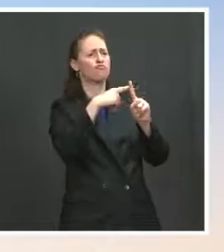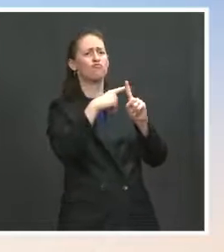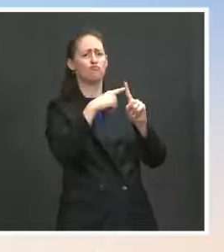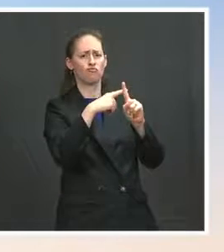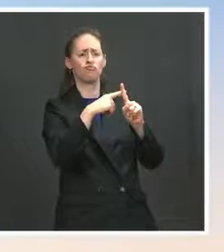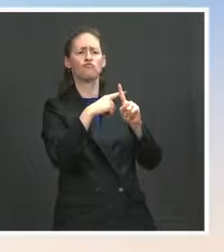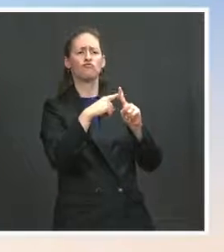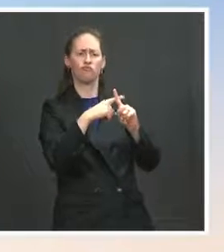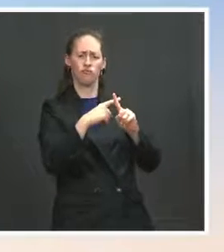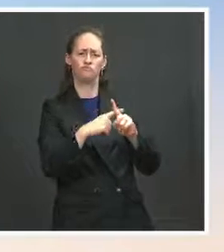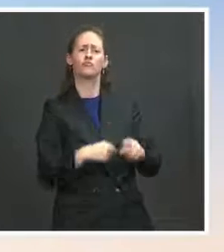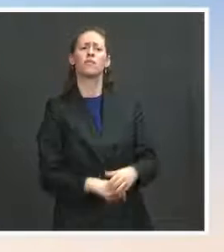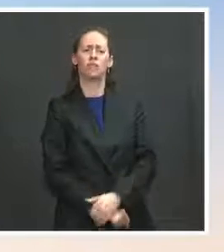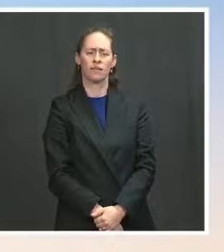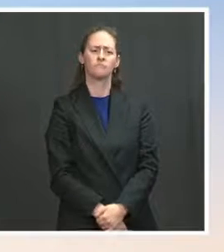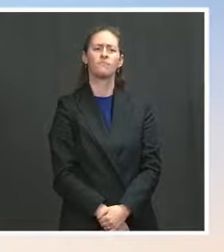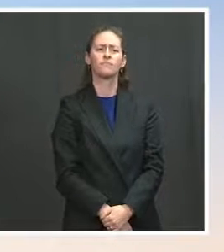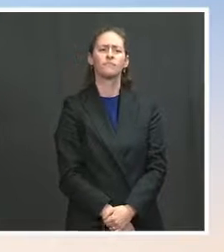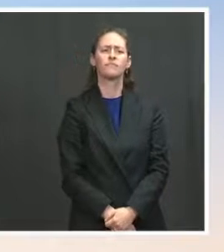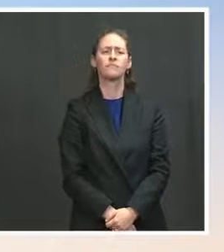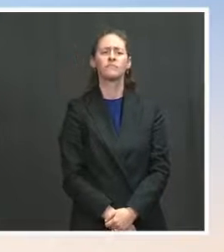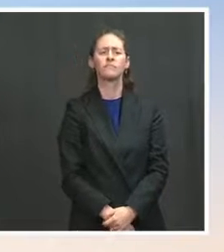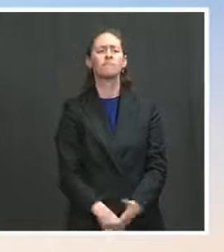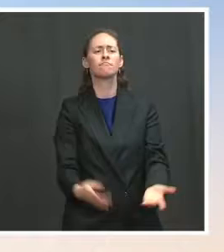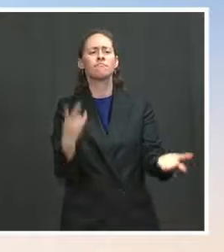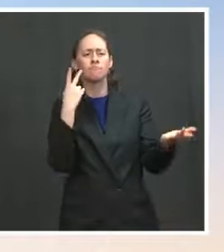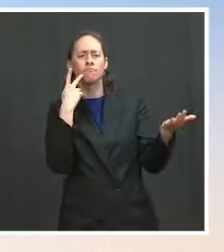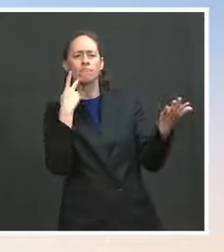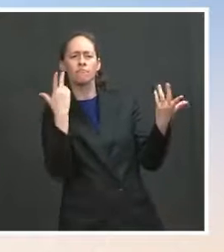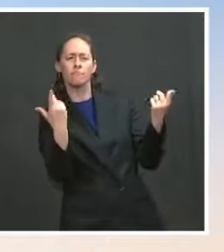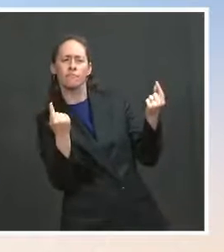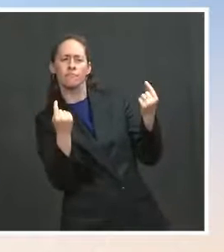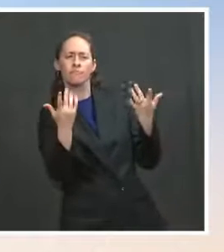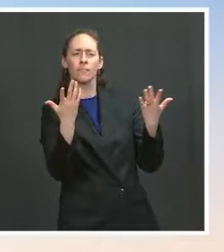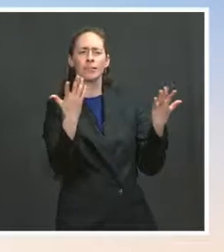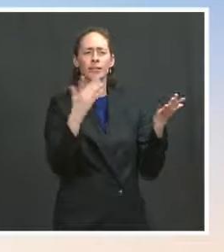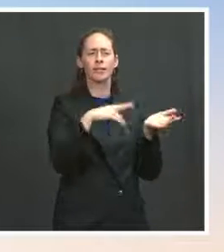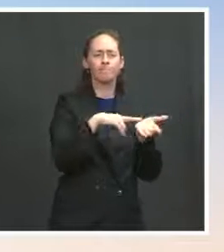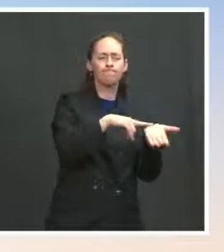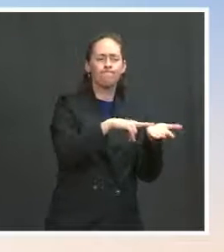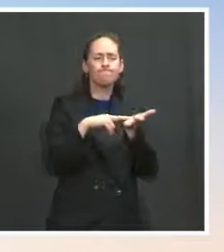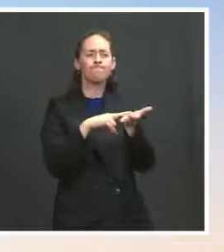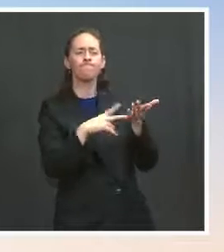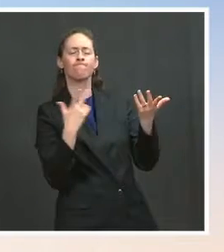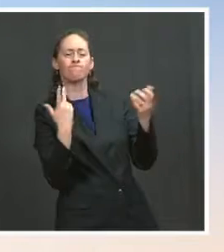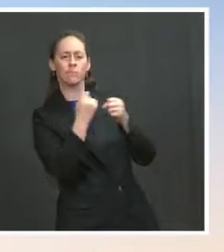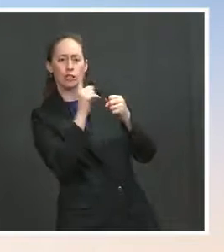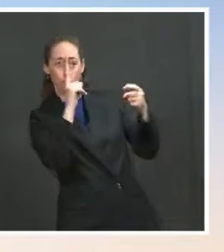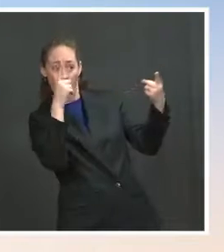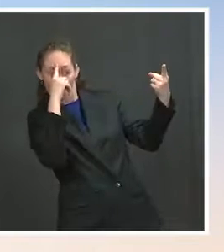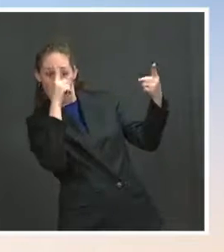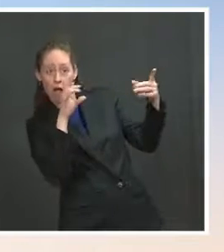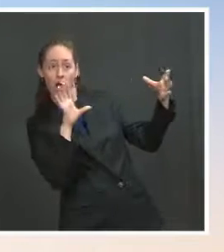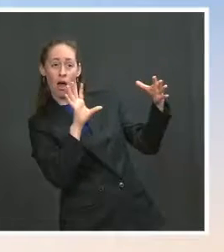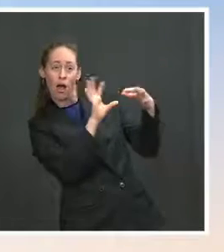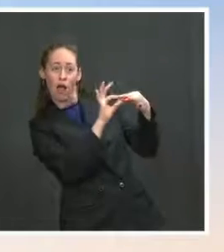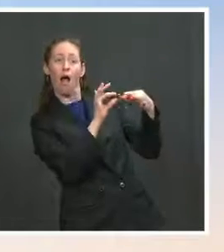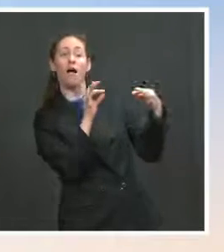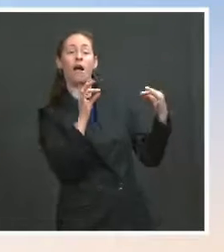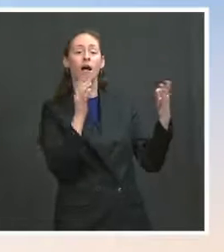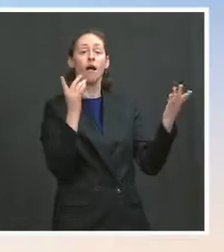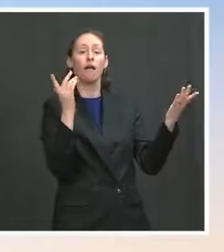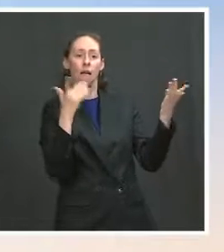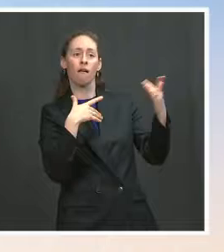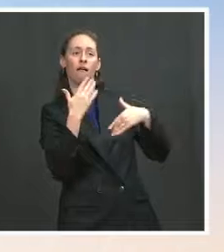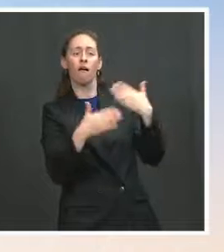exactly that. It's seeing how much each side can come closer to the other. And the president has some priorities,